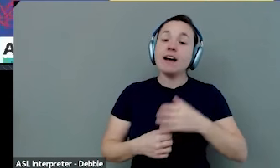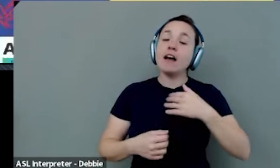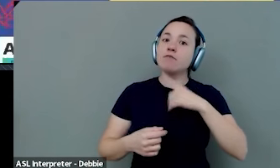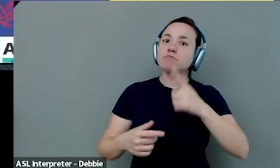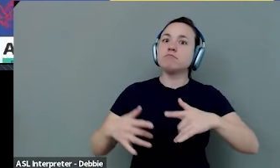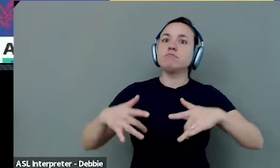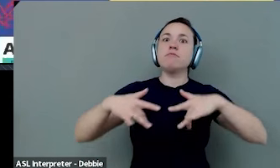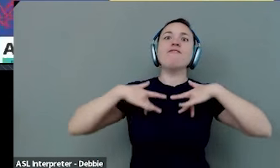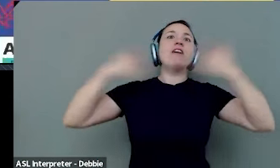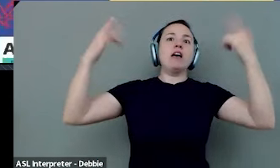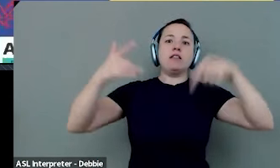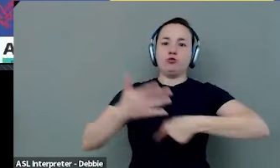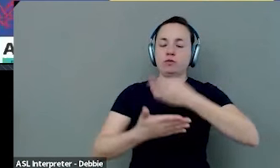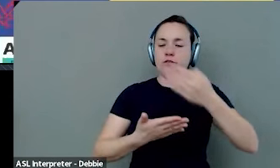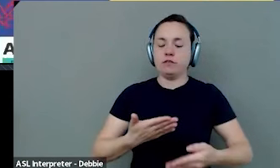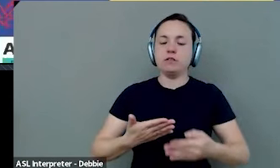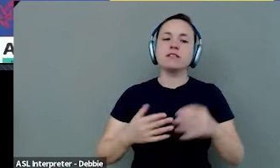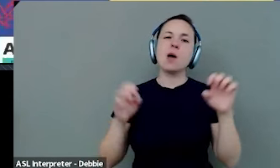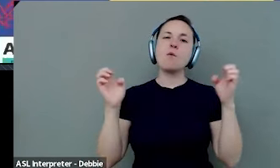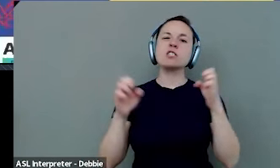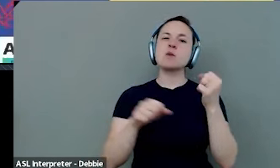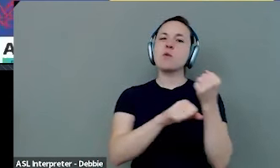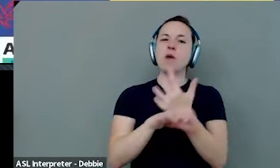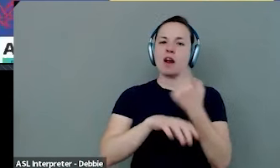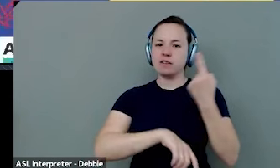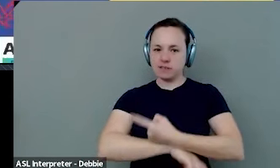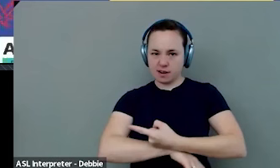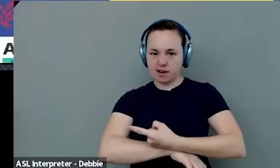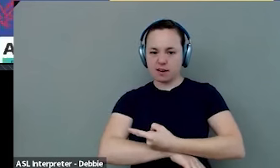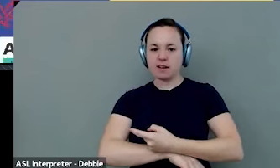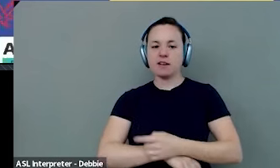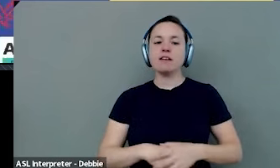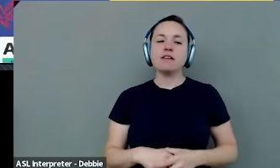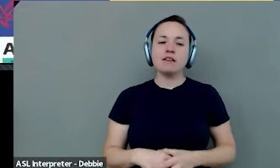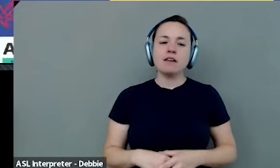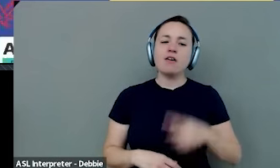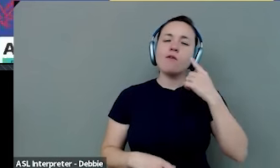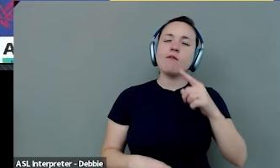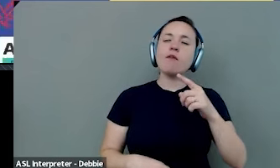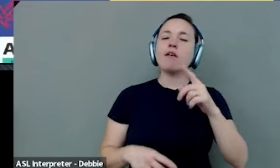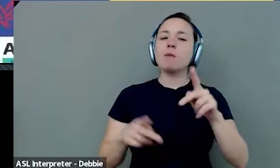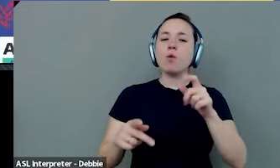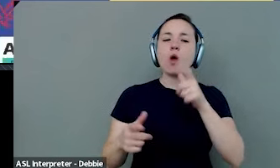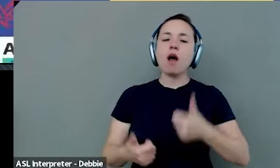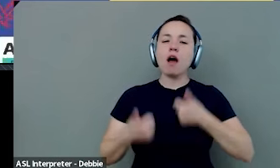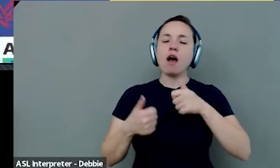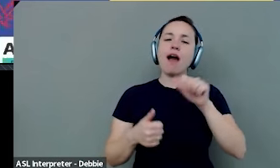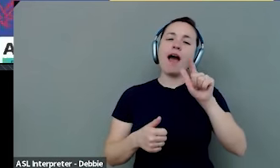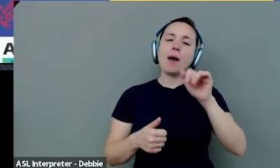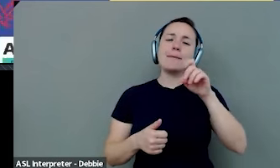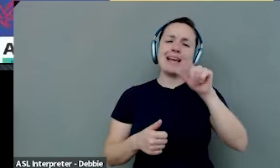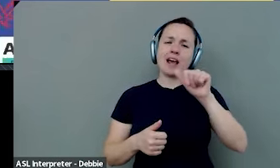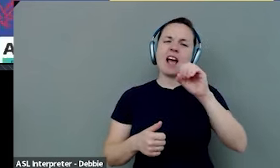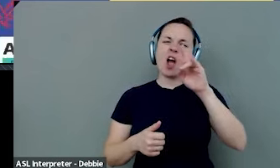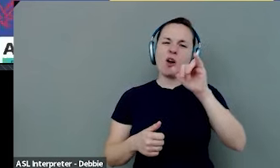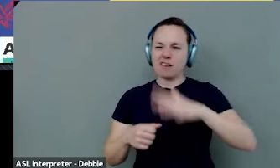coming up this weekend. It's Emergency Preparedness Day. And it's for residents all throughout Alameda County, but mostly for